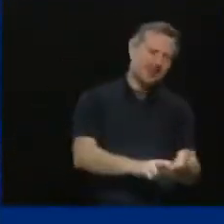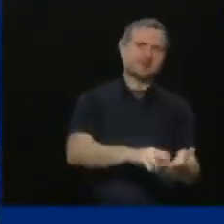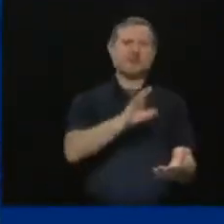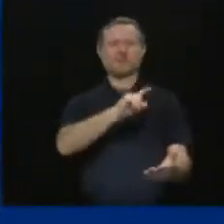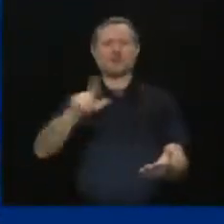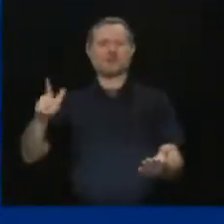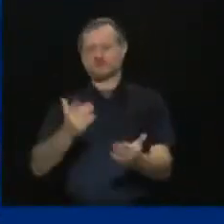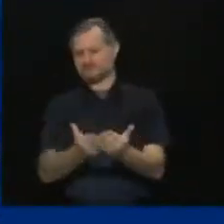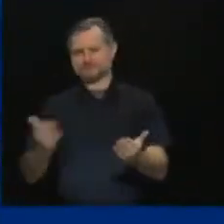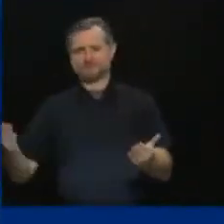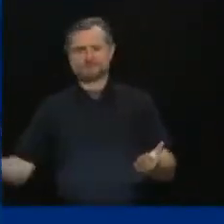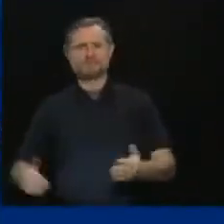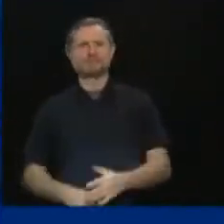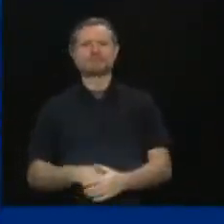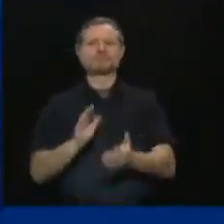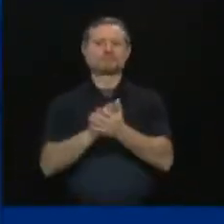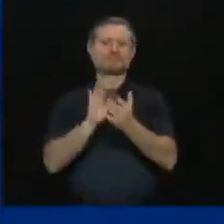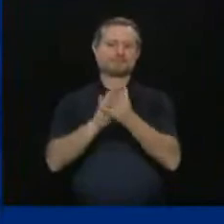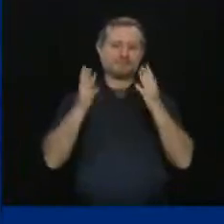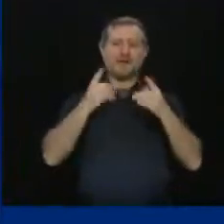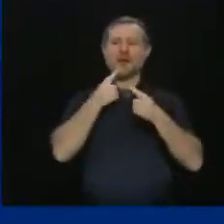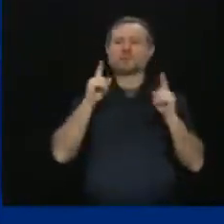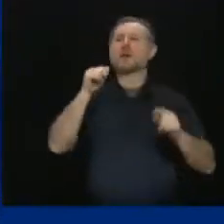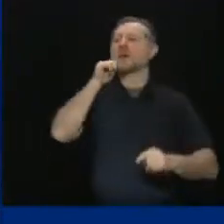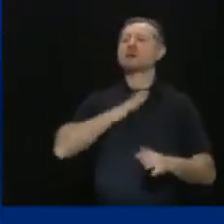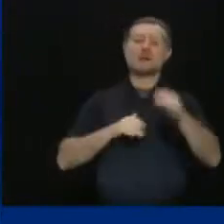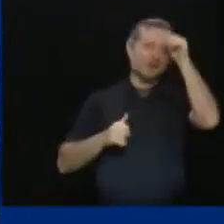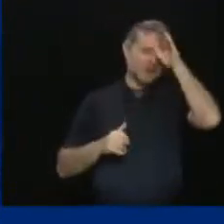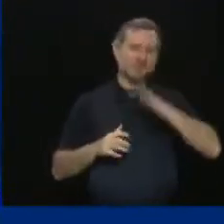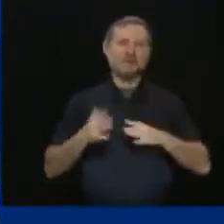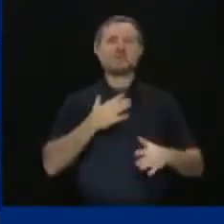Ladies and gentlemen, please stay seated while the bills are being signed.